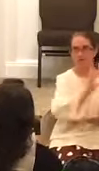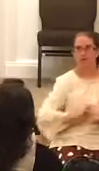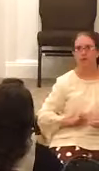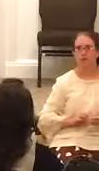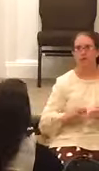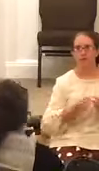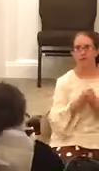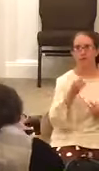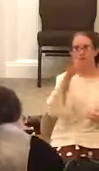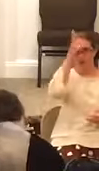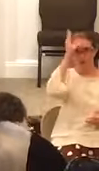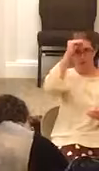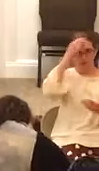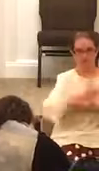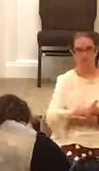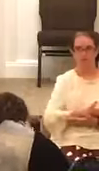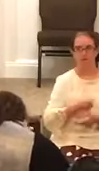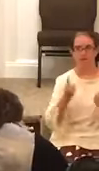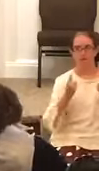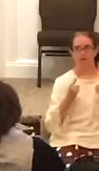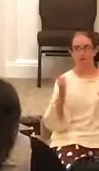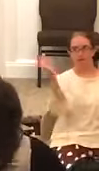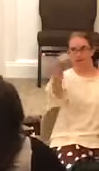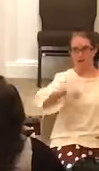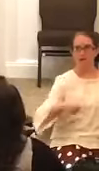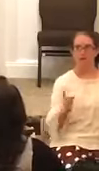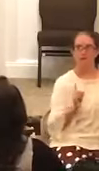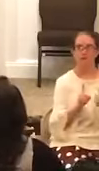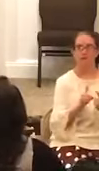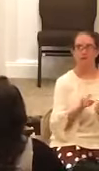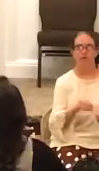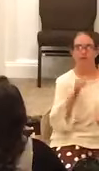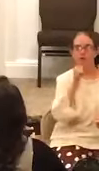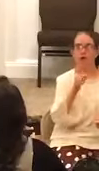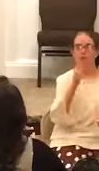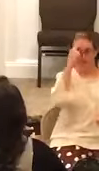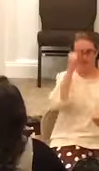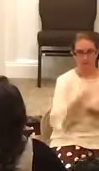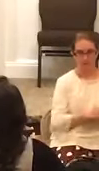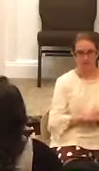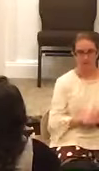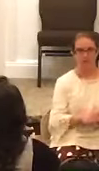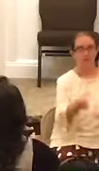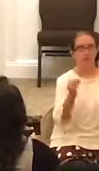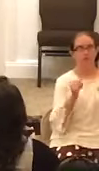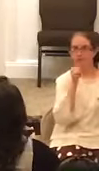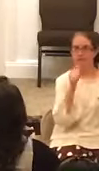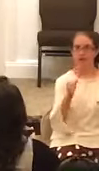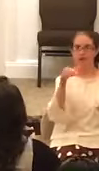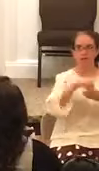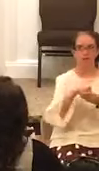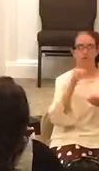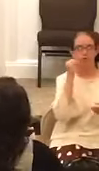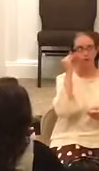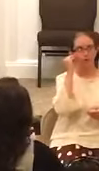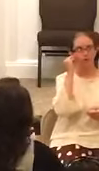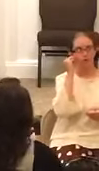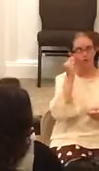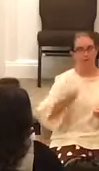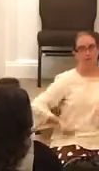both the Father and the Son. If there come any unto you and bring not this doctrine, receive him not into your house, neither bid